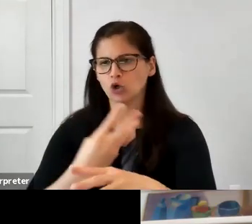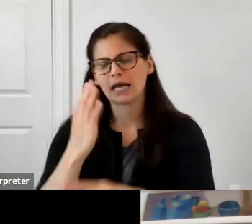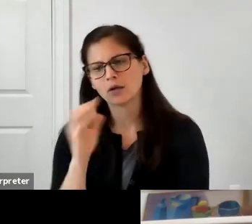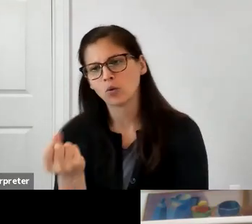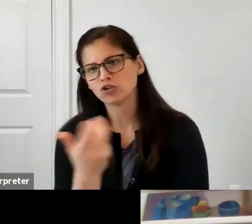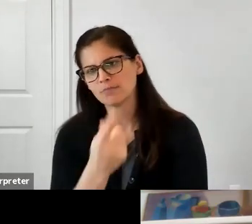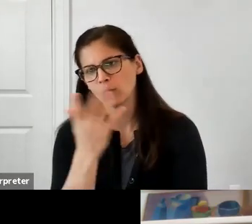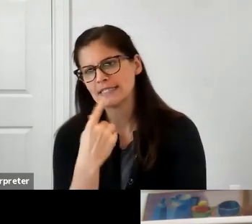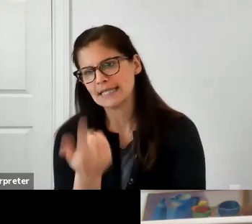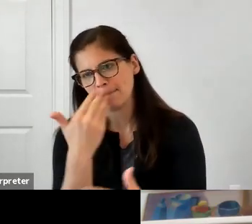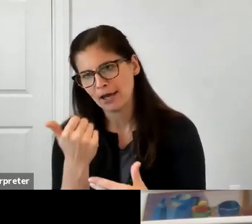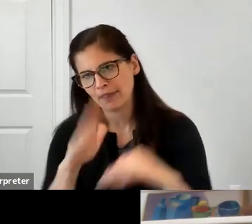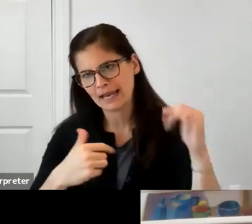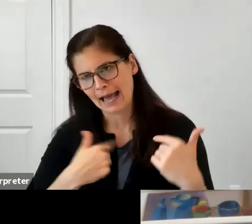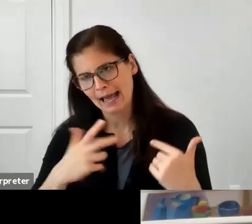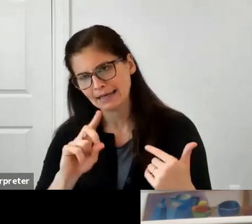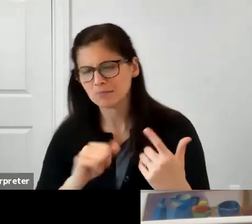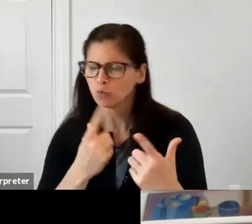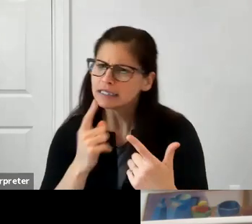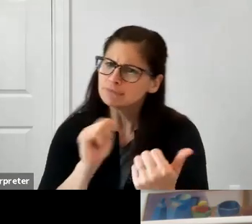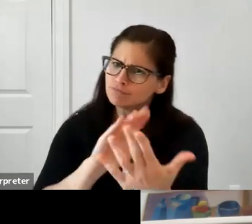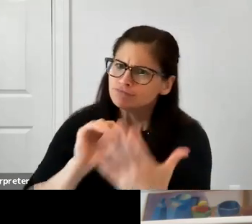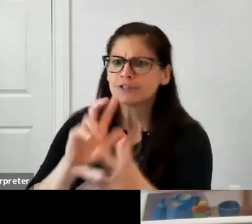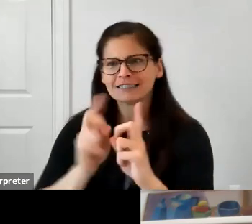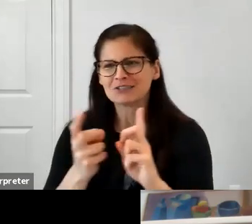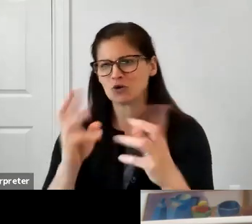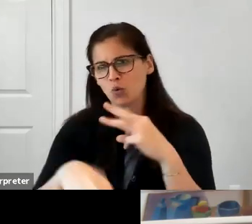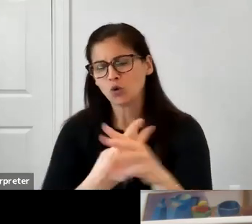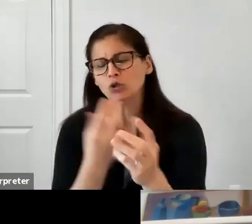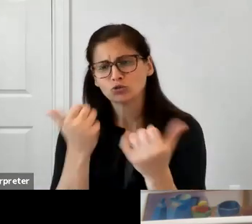but it was words to that effect. Thanks all of you for being with us today, and see you tomorrow.